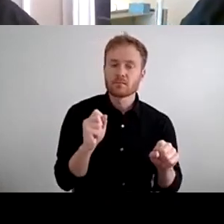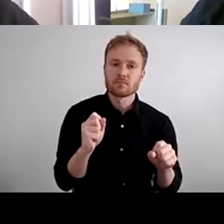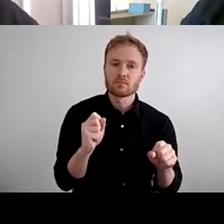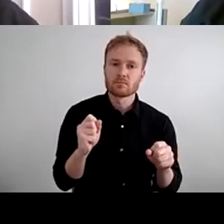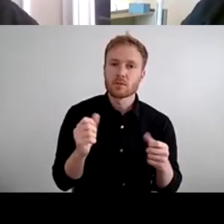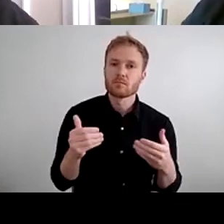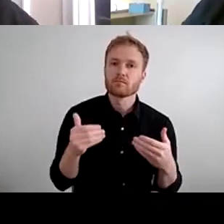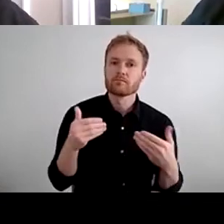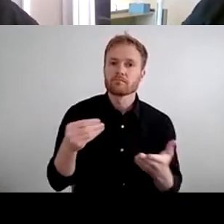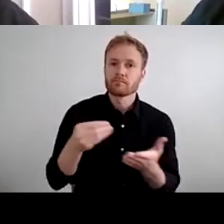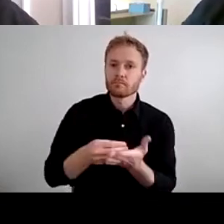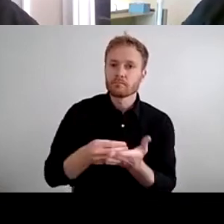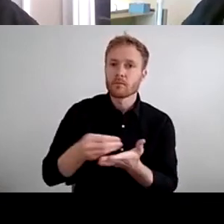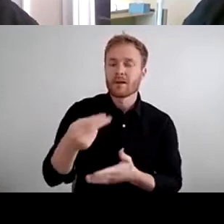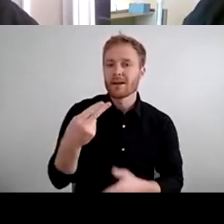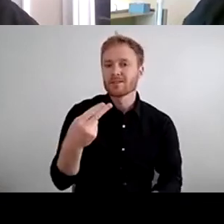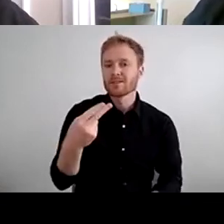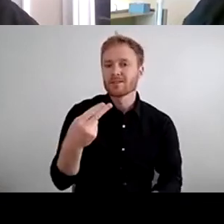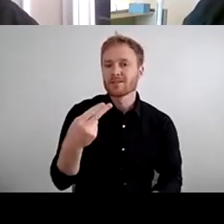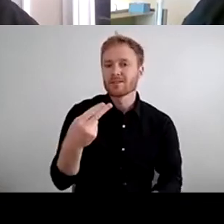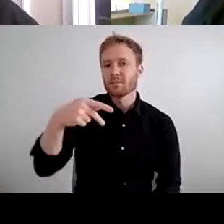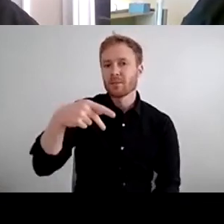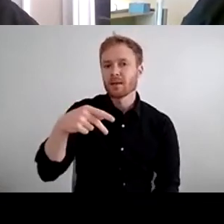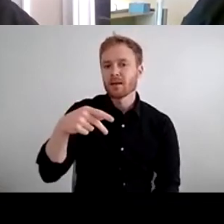an HP Plotter